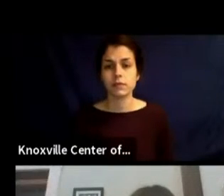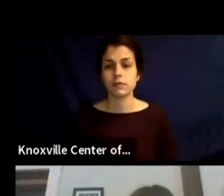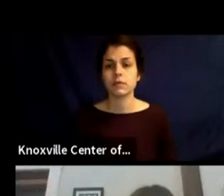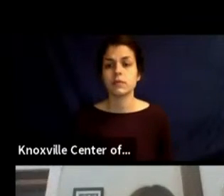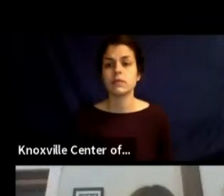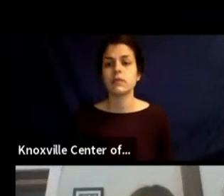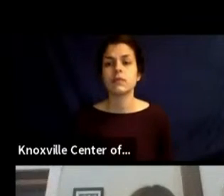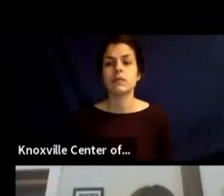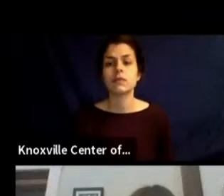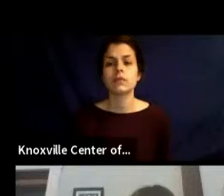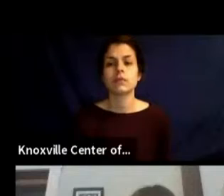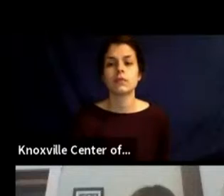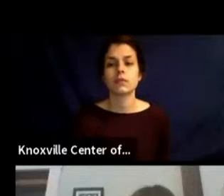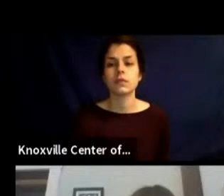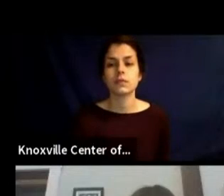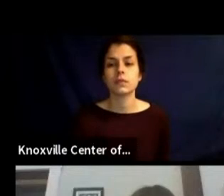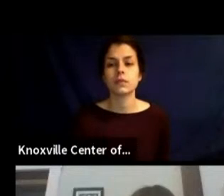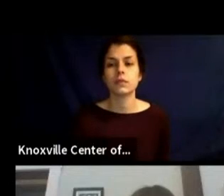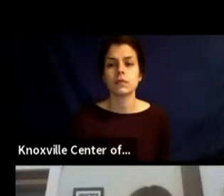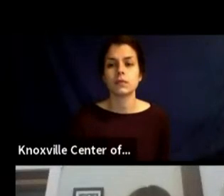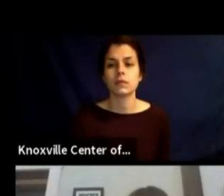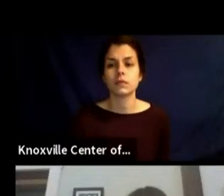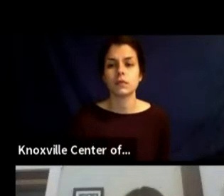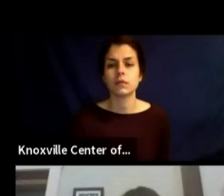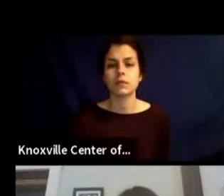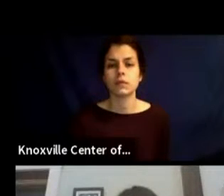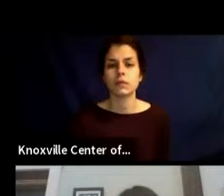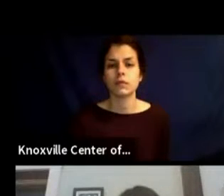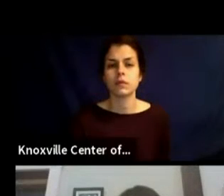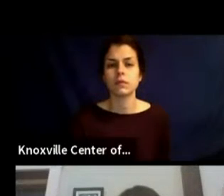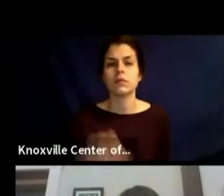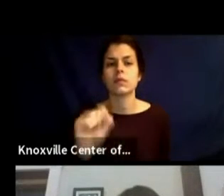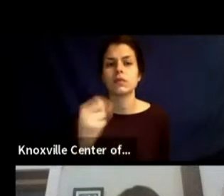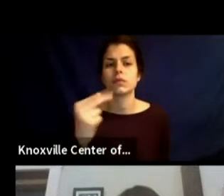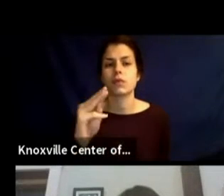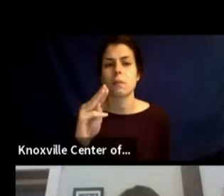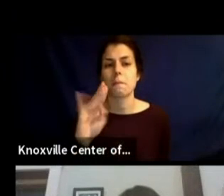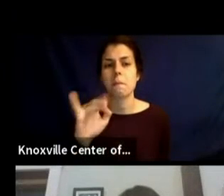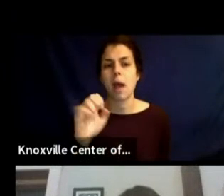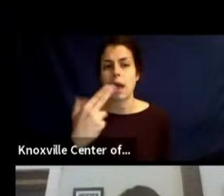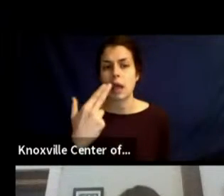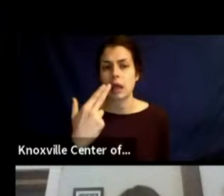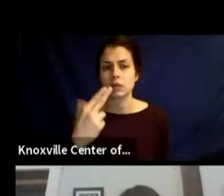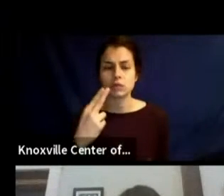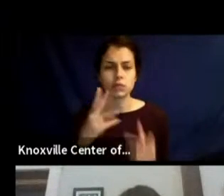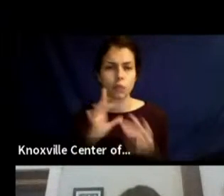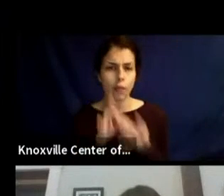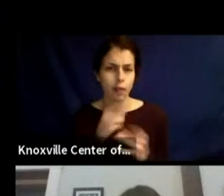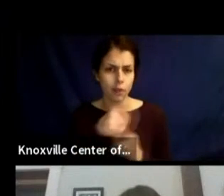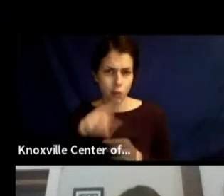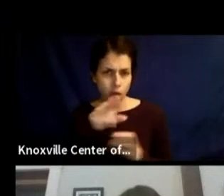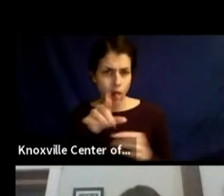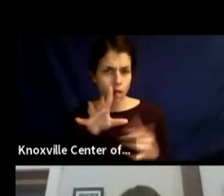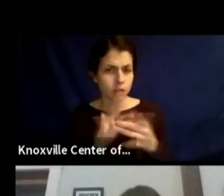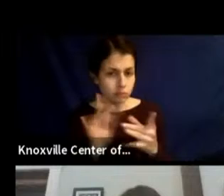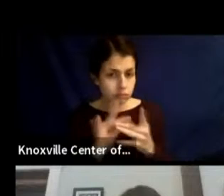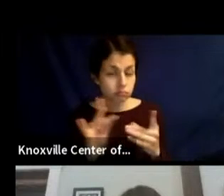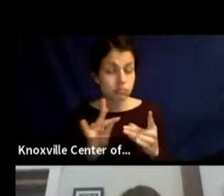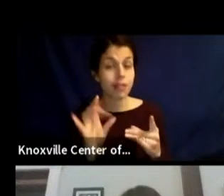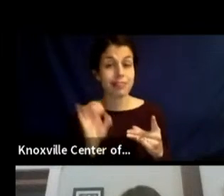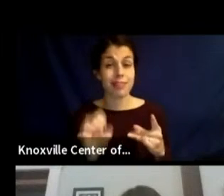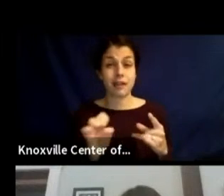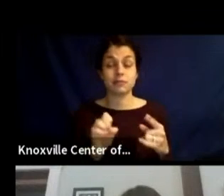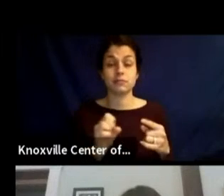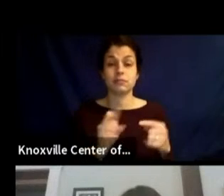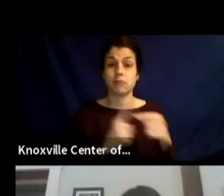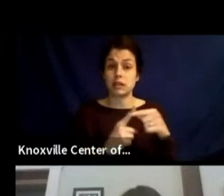I think to the points that have been made, the challenge where we are right now is that given that positivity rate that we